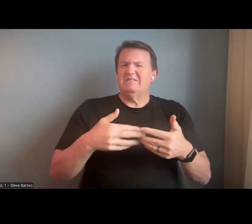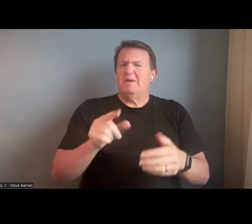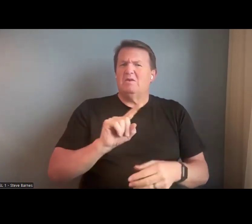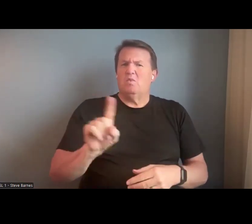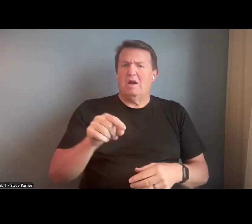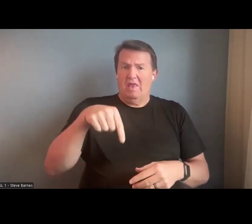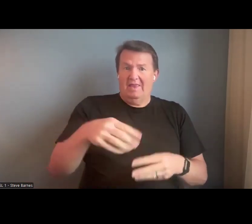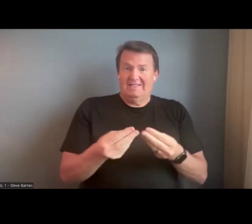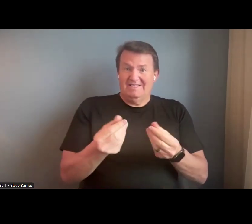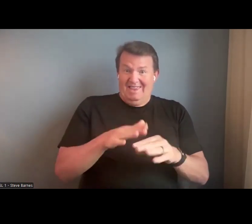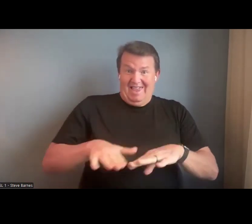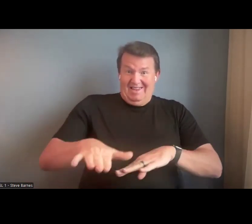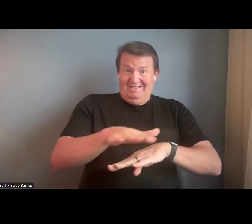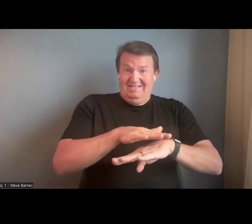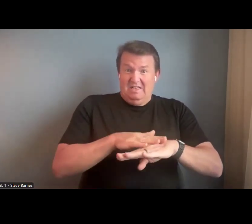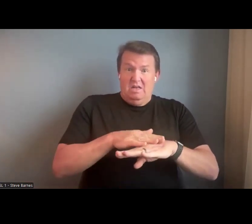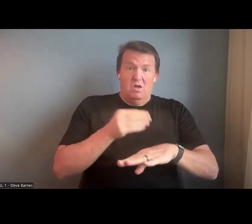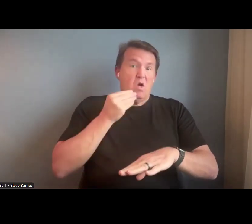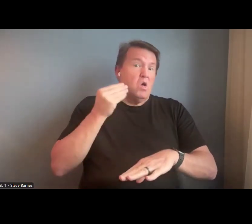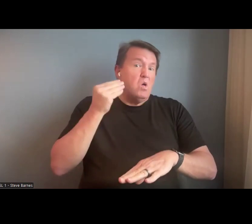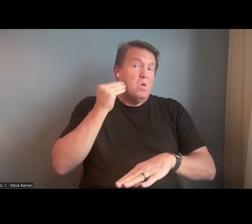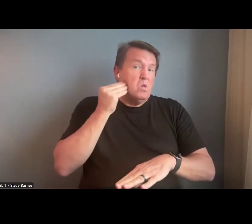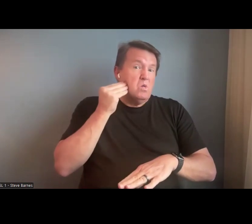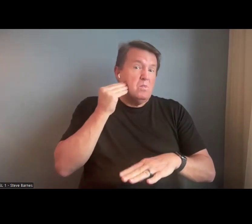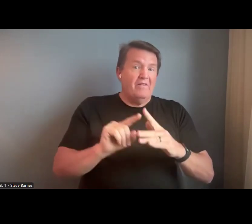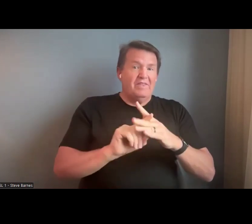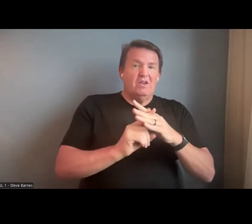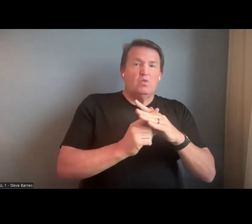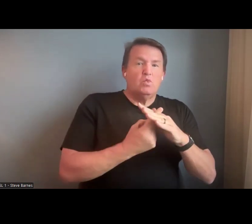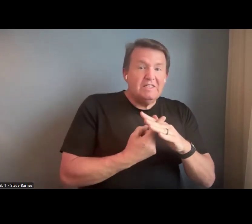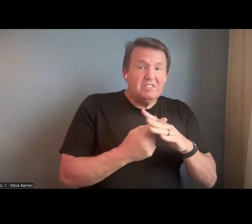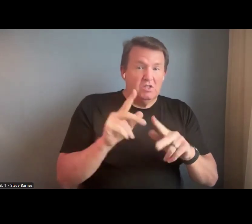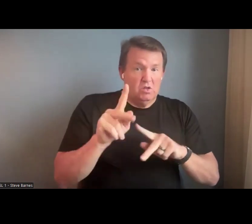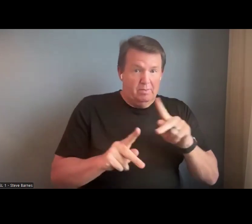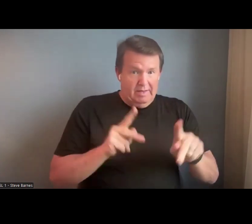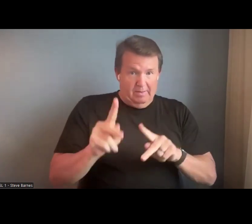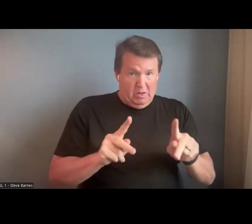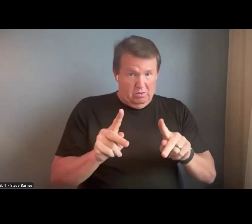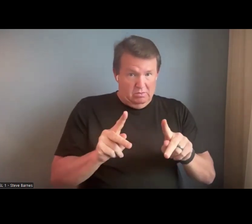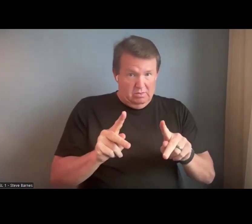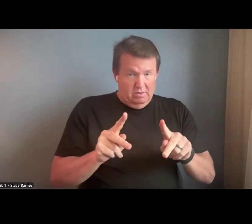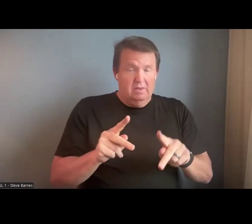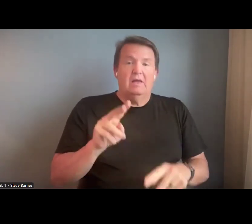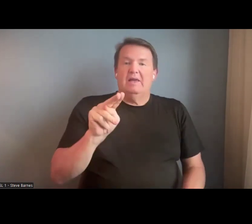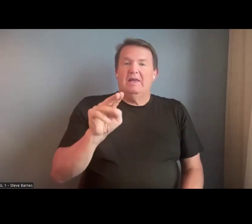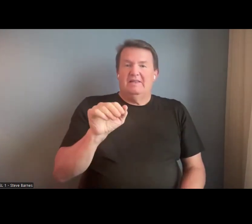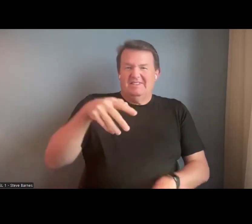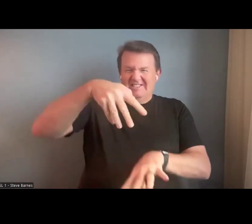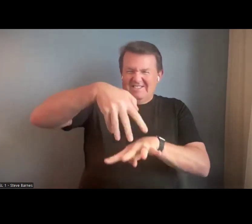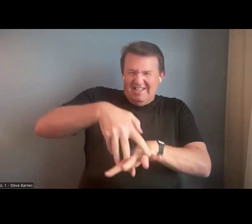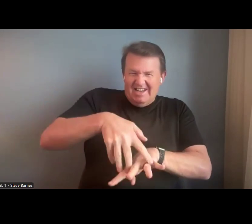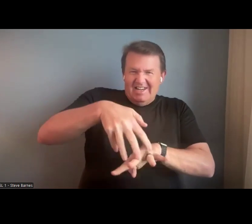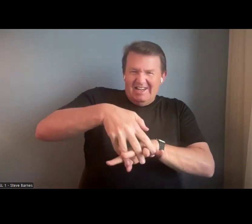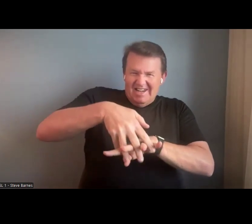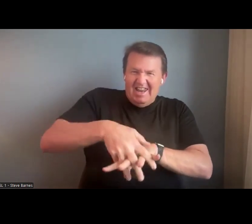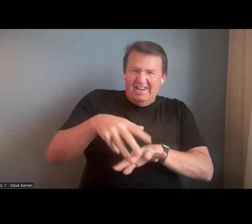land was the home place of the original people, the native people, the indigenous